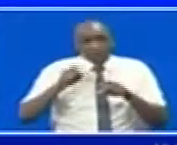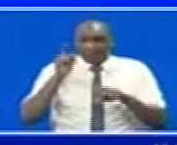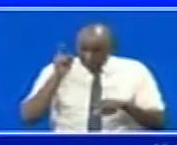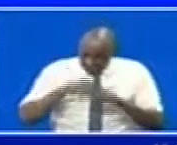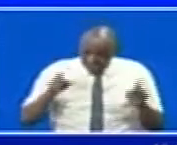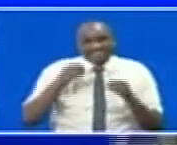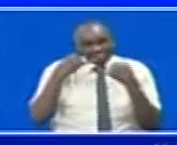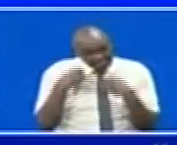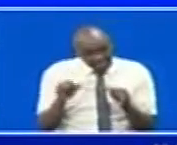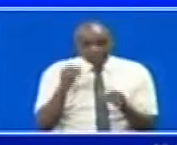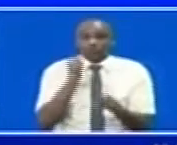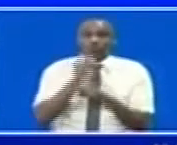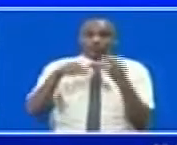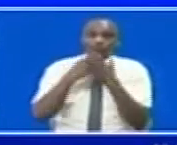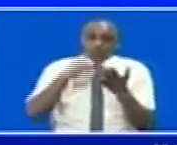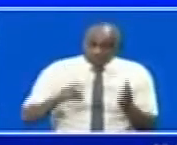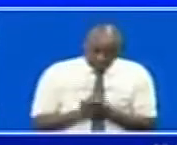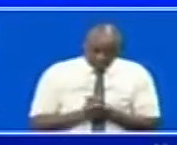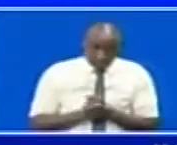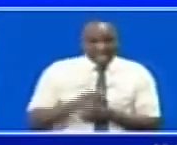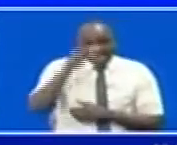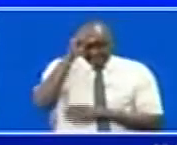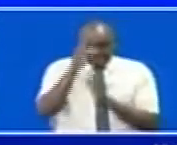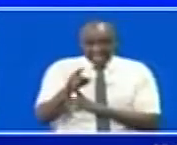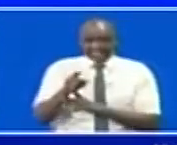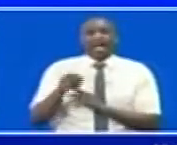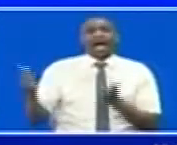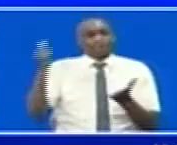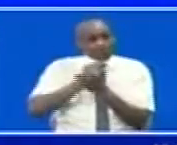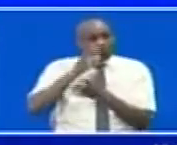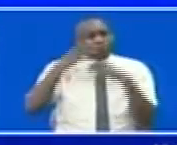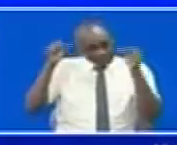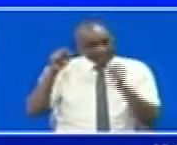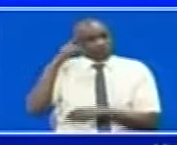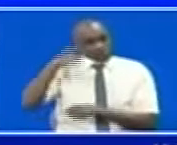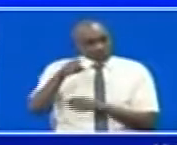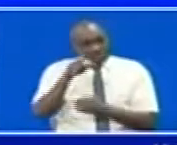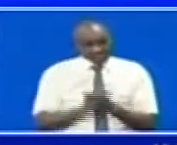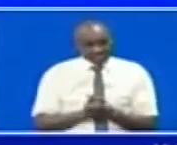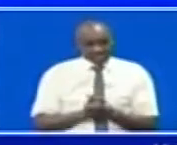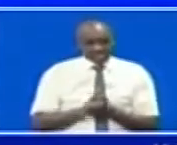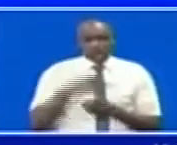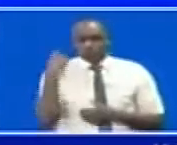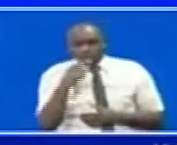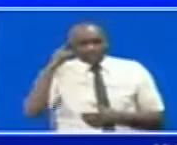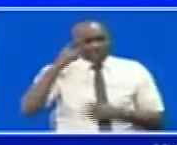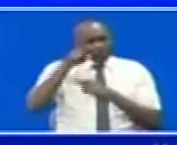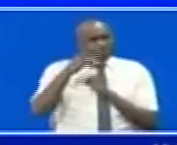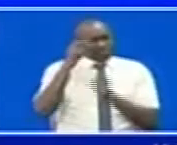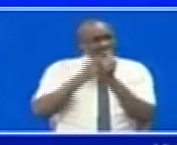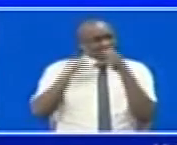let's try the other proposal, that of having governors appointed by the president. Who would even think of that